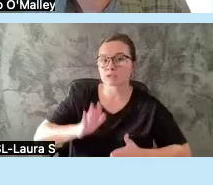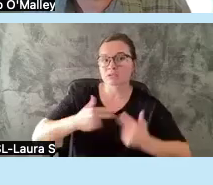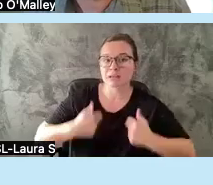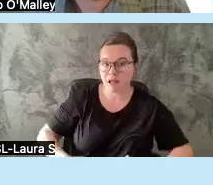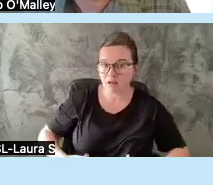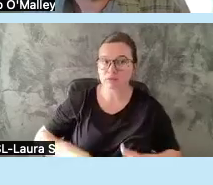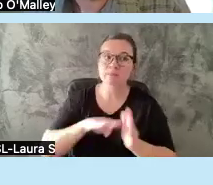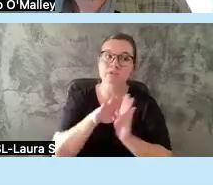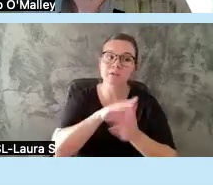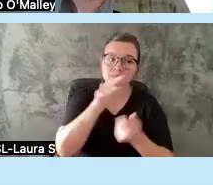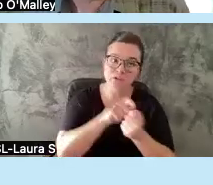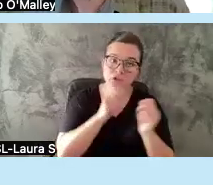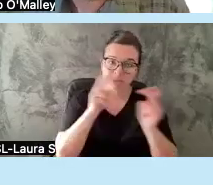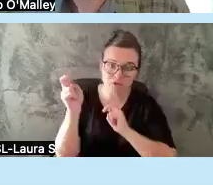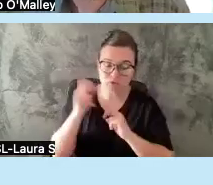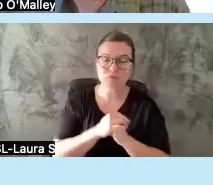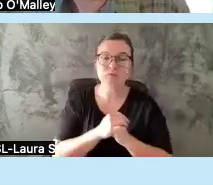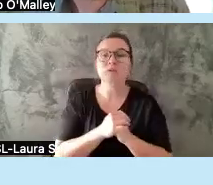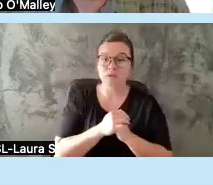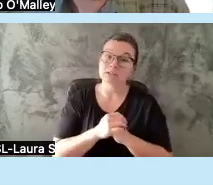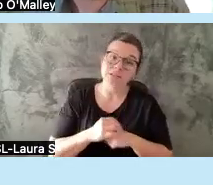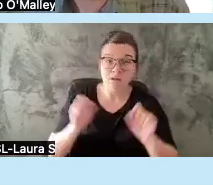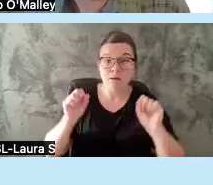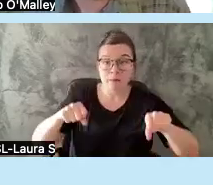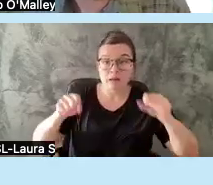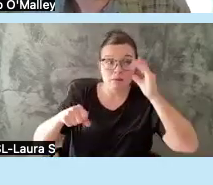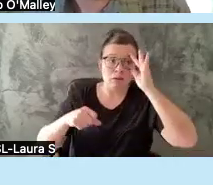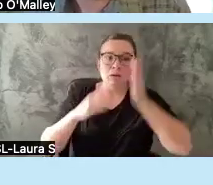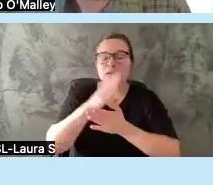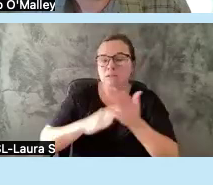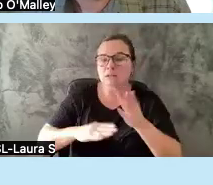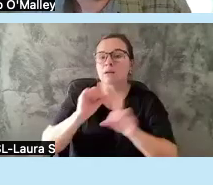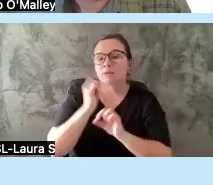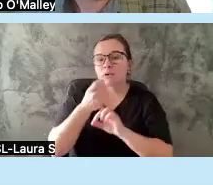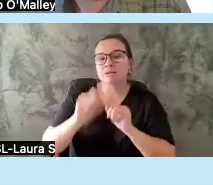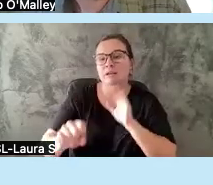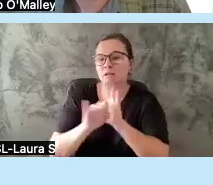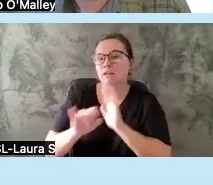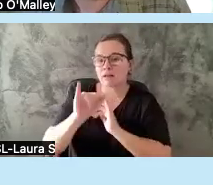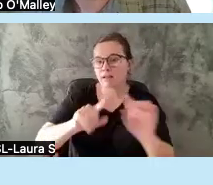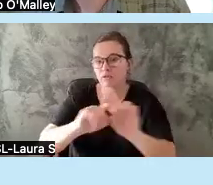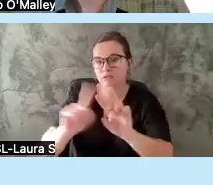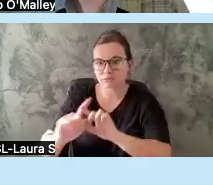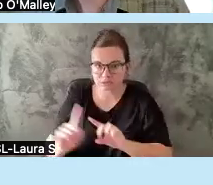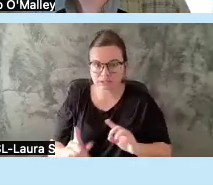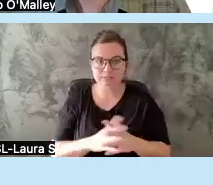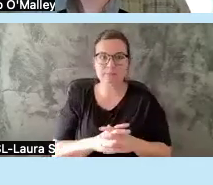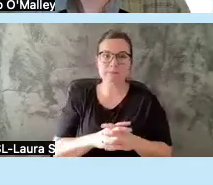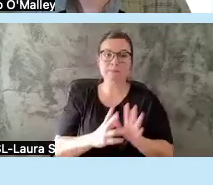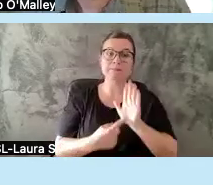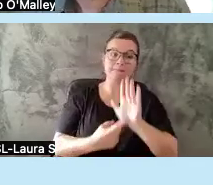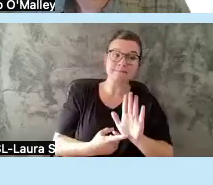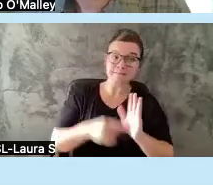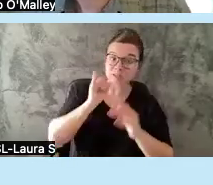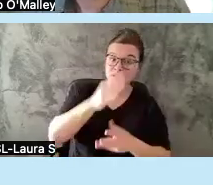and developing certain issues. And so it is possible in some cases to identify those differences. So reveal whether an illness